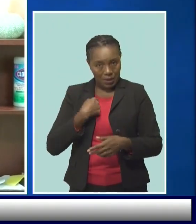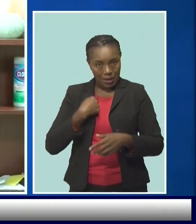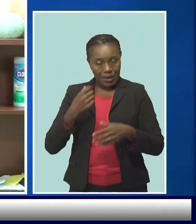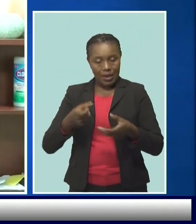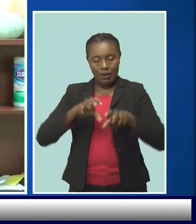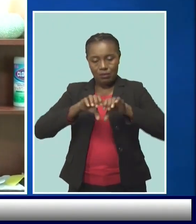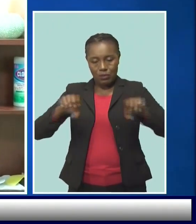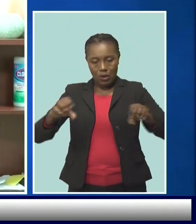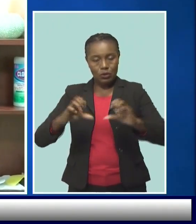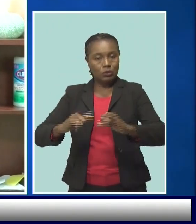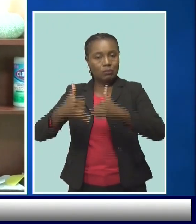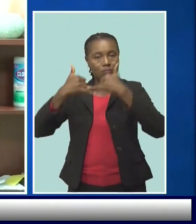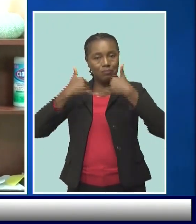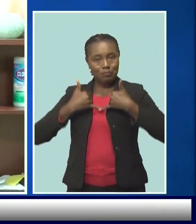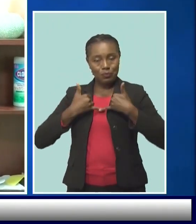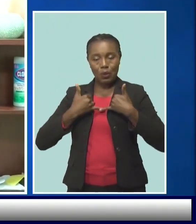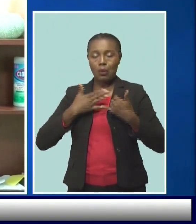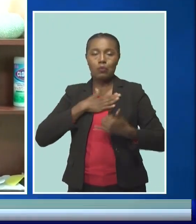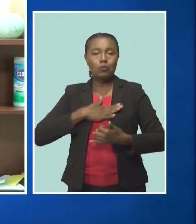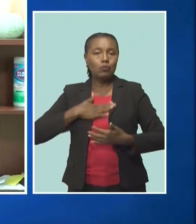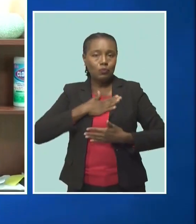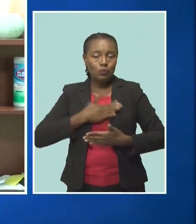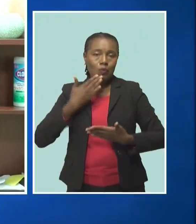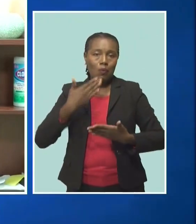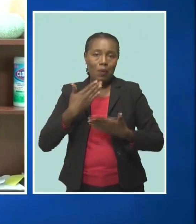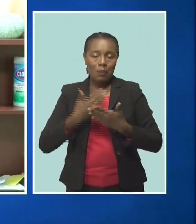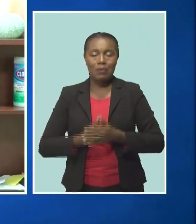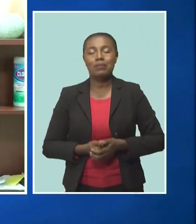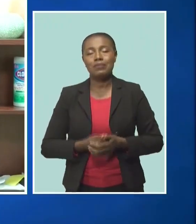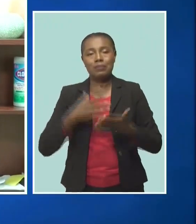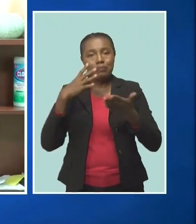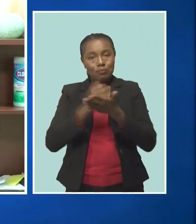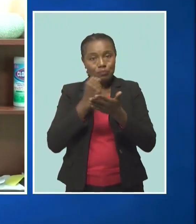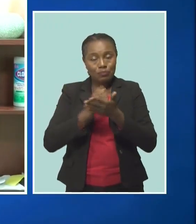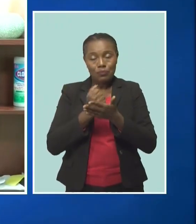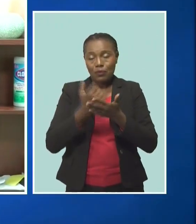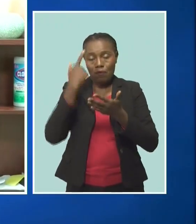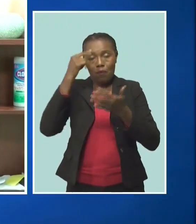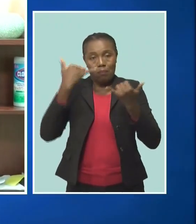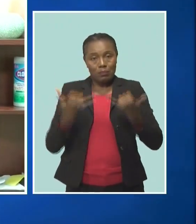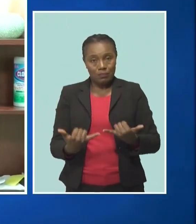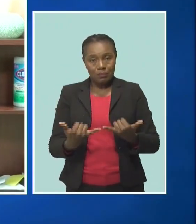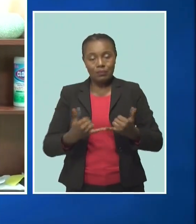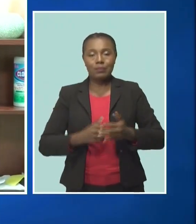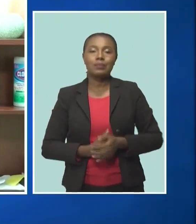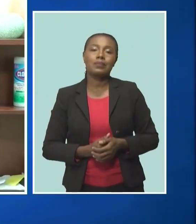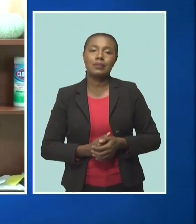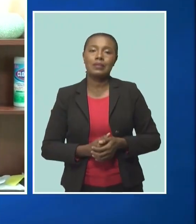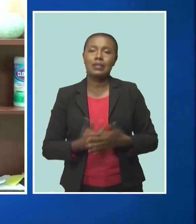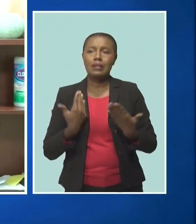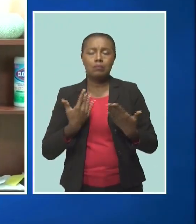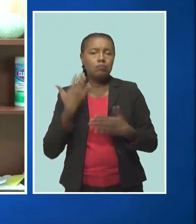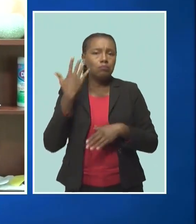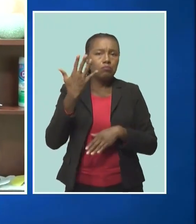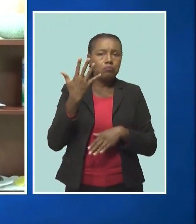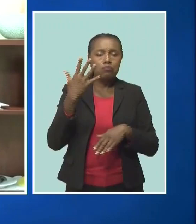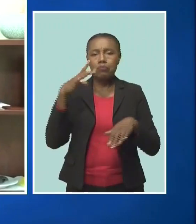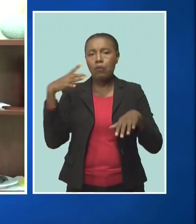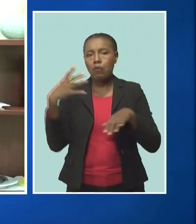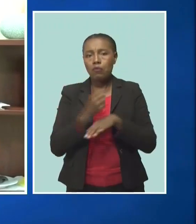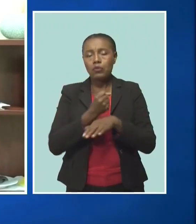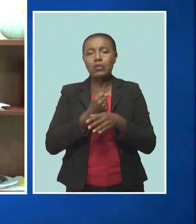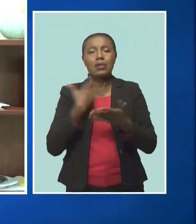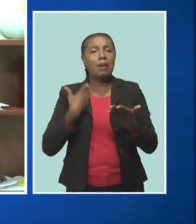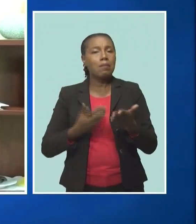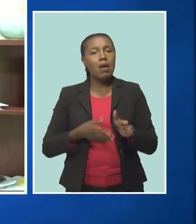very much appreciative of this opportunity, what it looks like for me now. Just an opportunity to advance